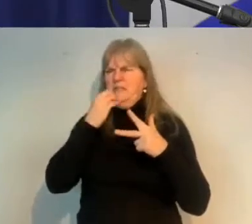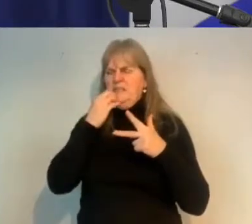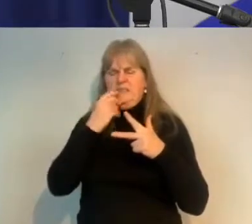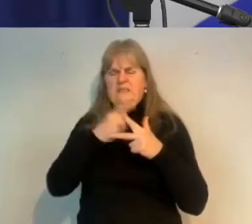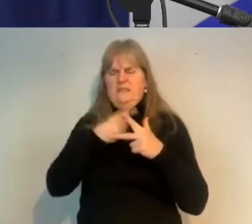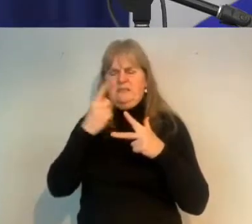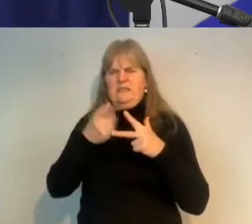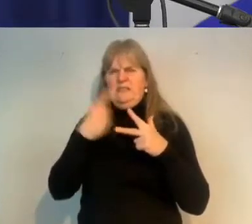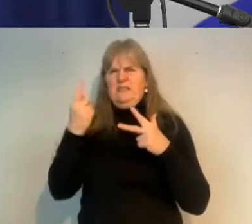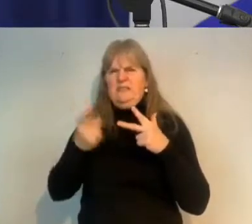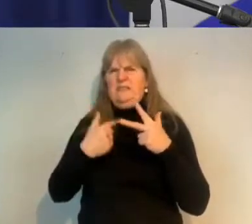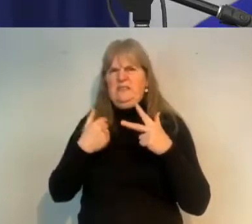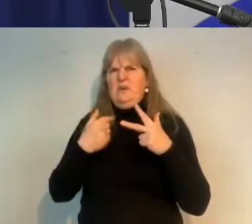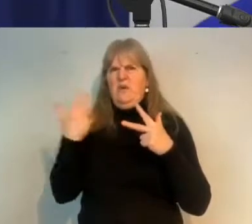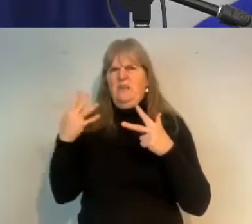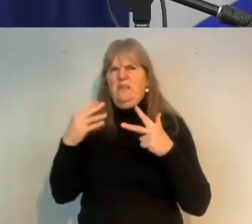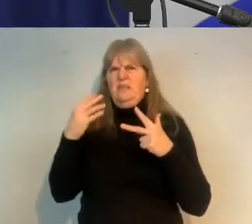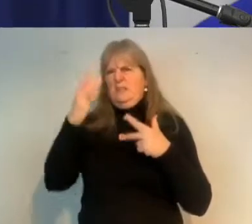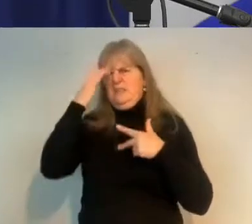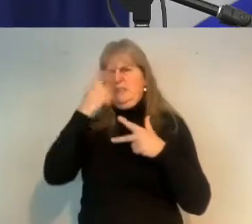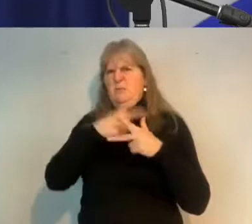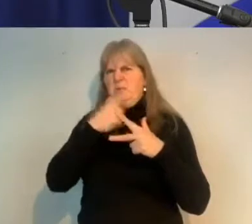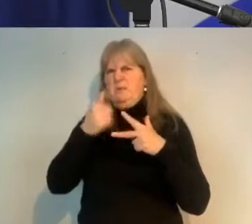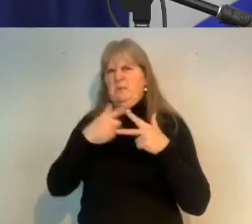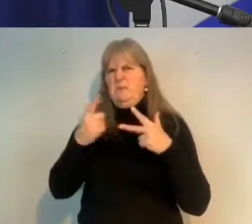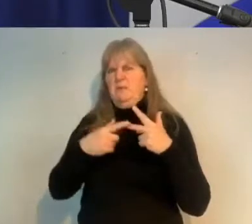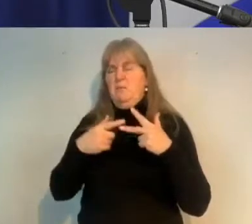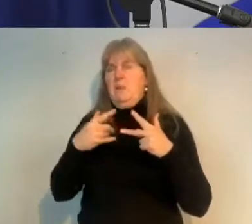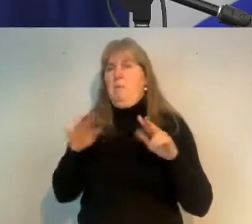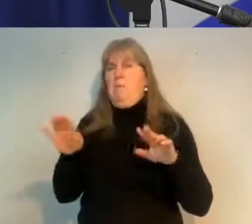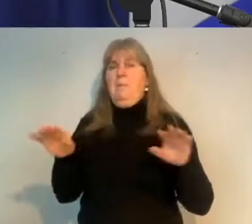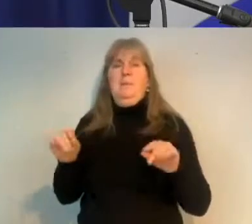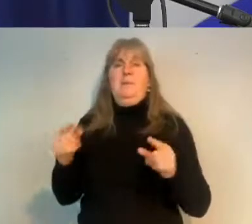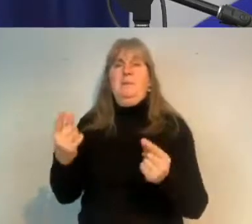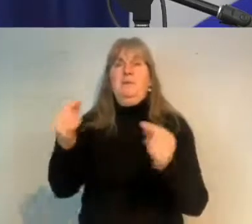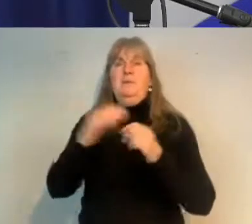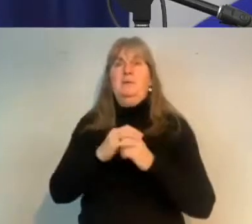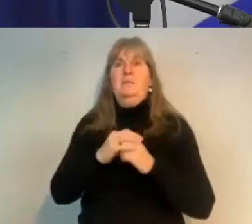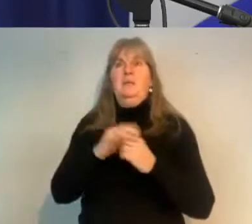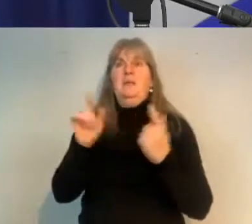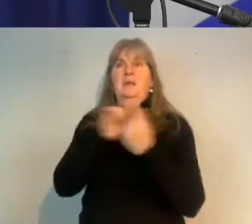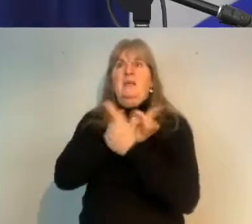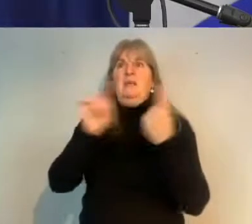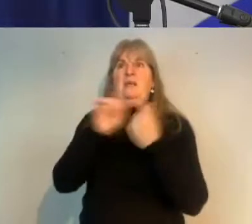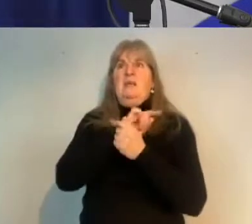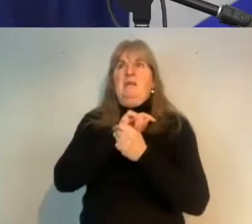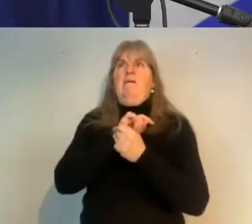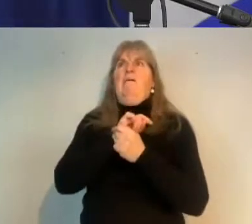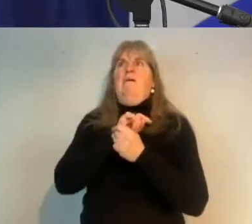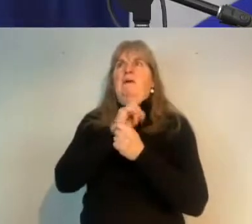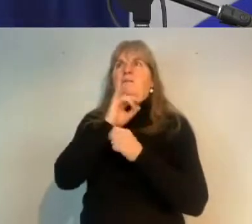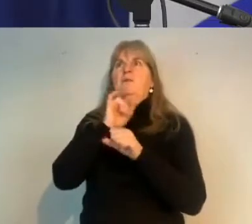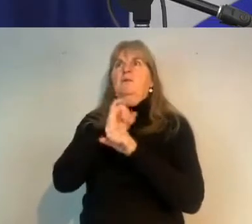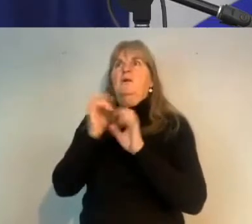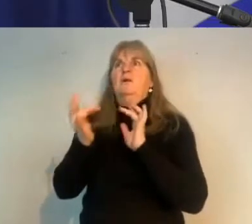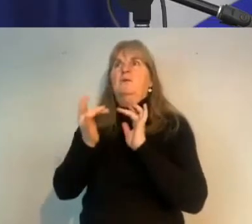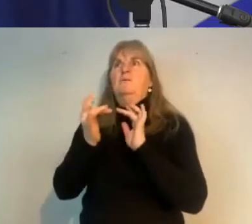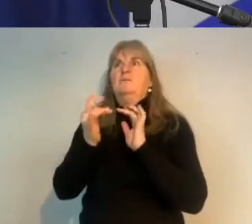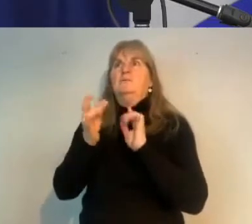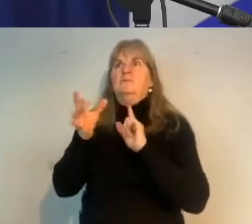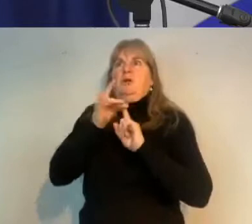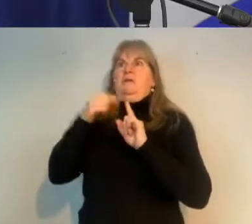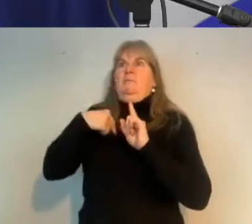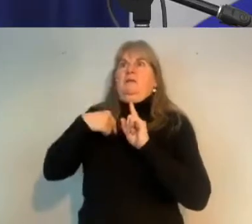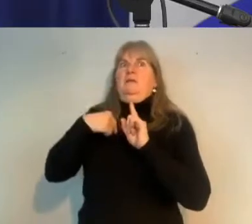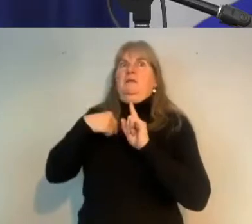2 days already, and I've been going about my business. How many contacts am I going to have to phone and say, you know